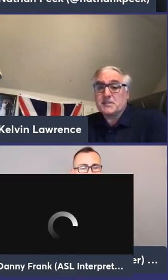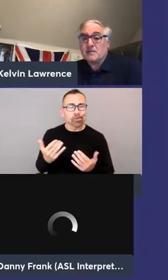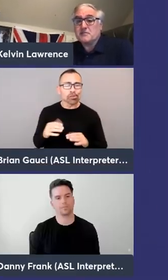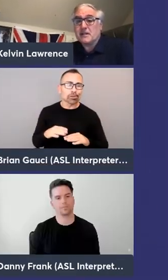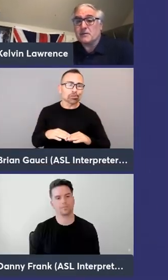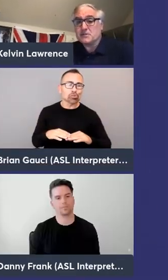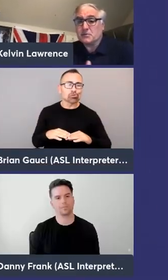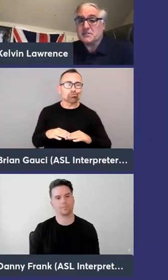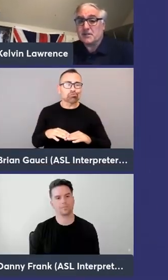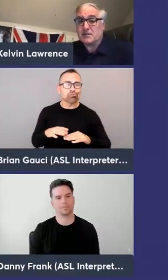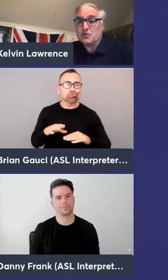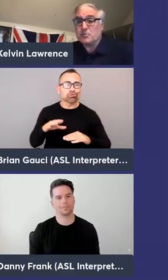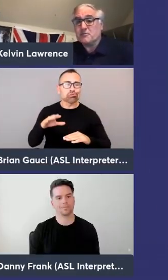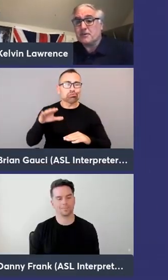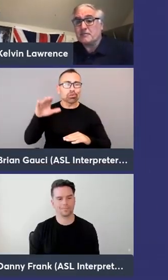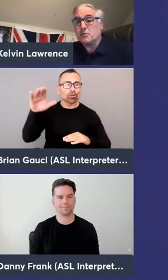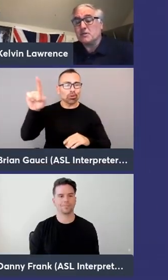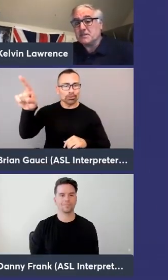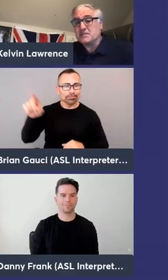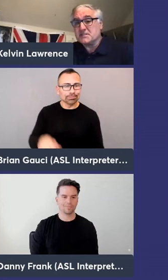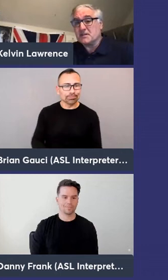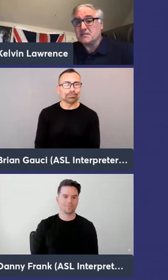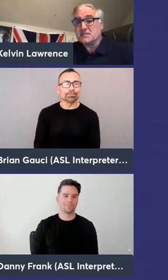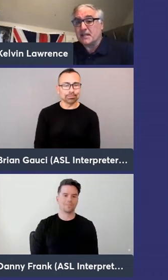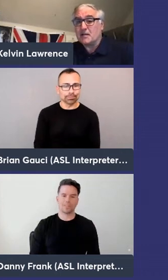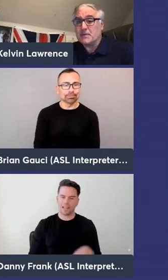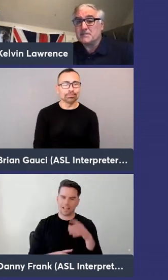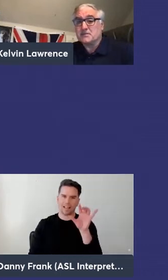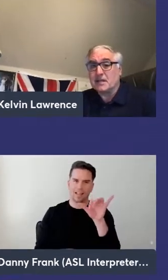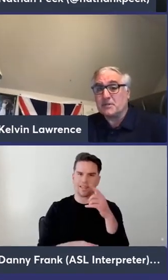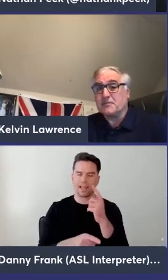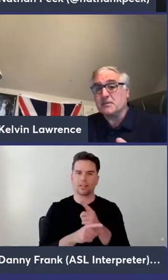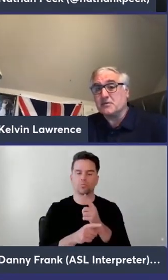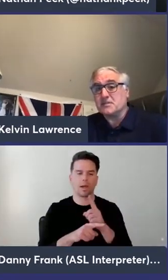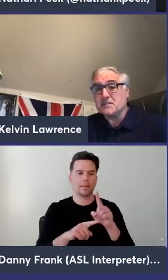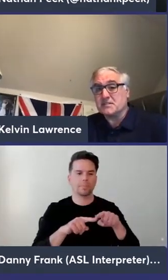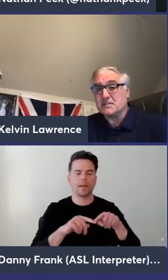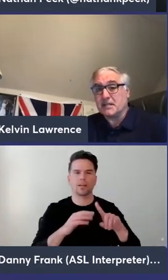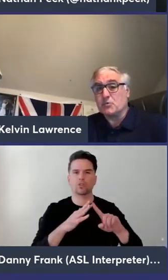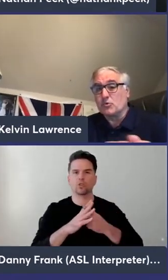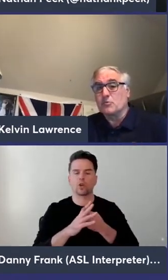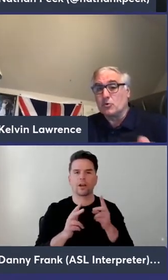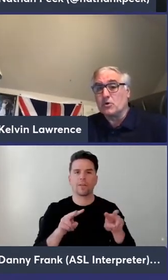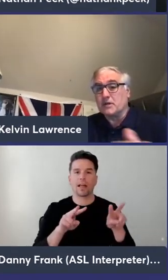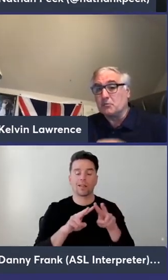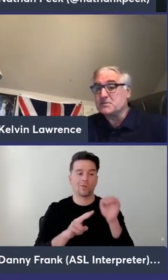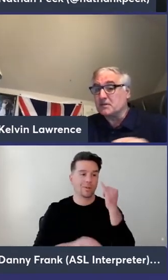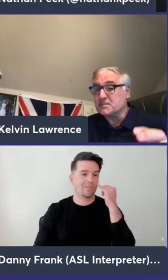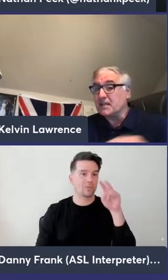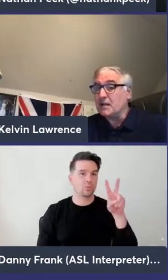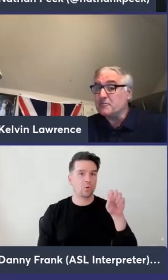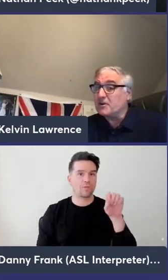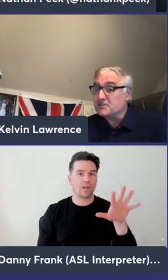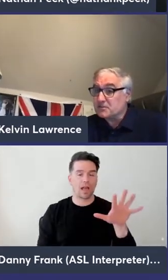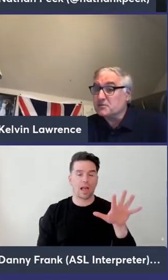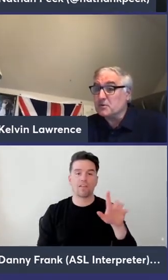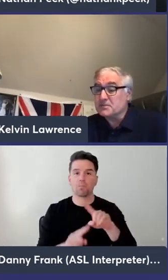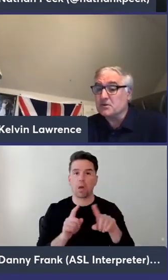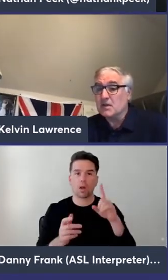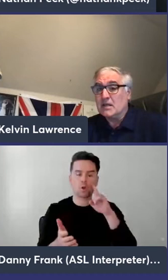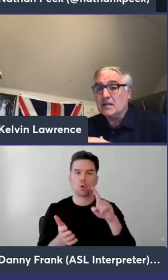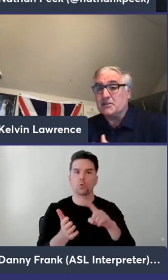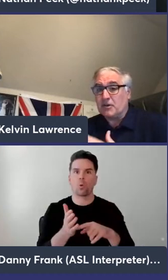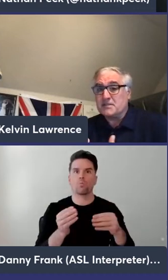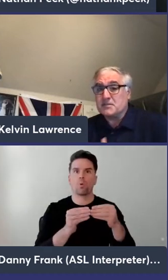on what the starting value is, so we started at 2.5, it will initially start to scale up based on that. But if it notices it's getting more and more work, it will start to scale up faster as well.